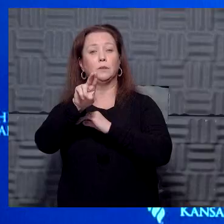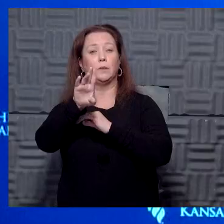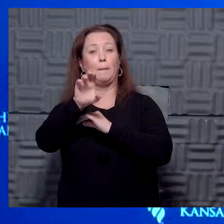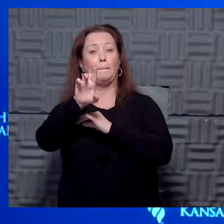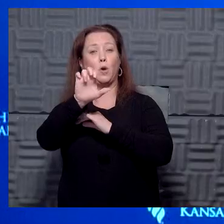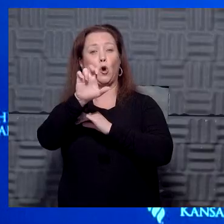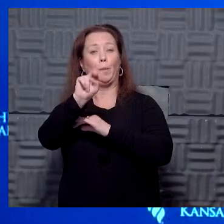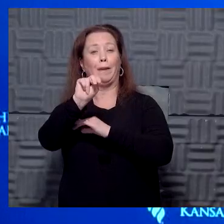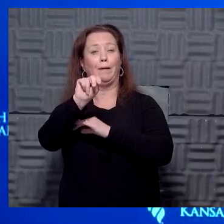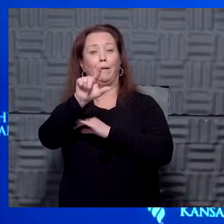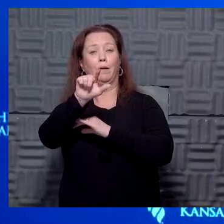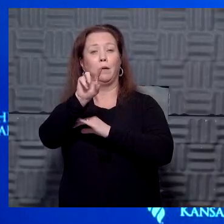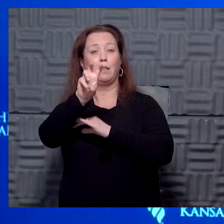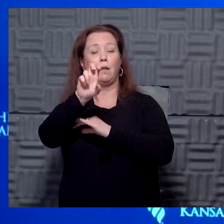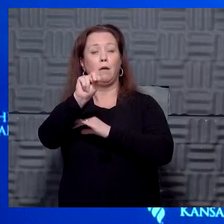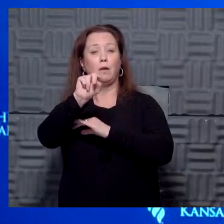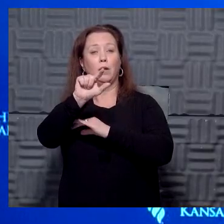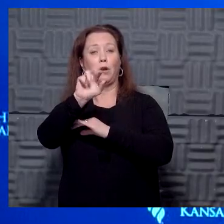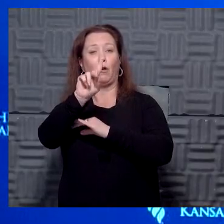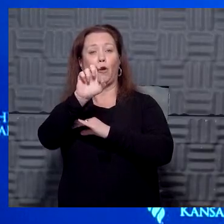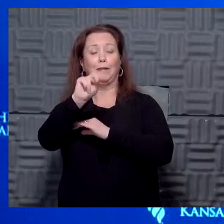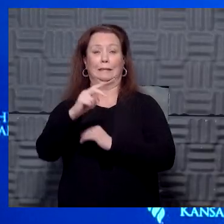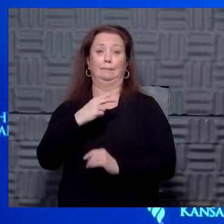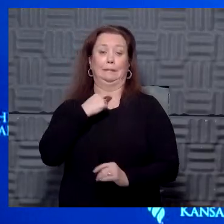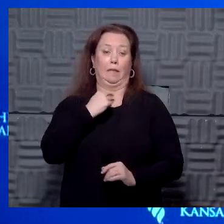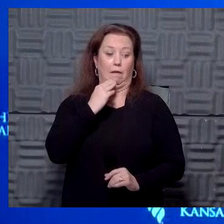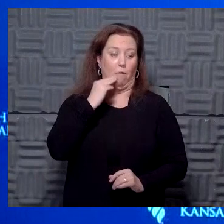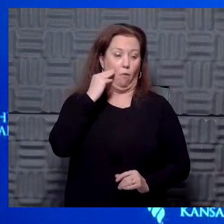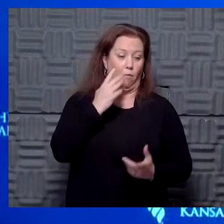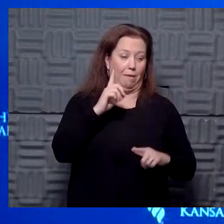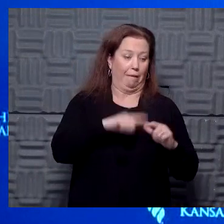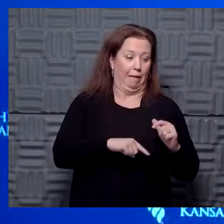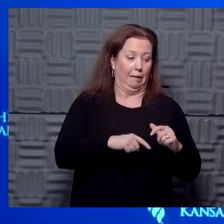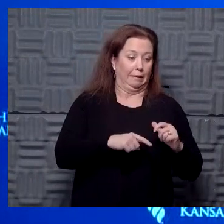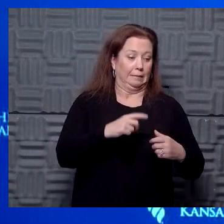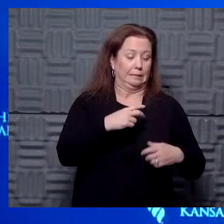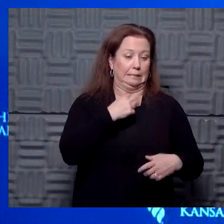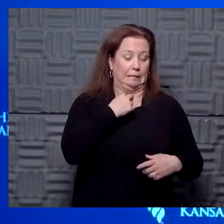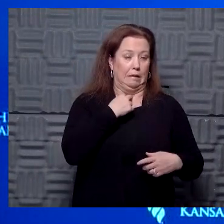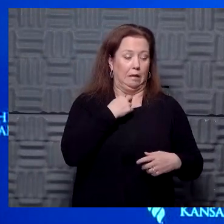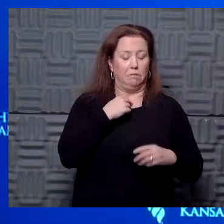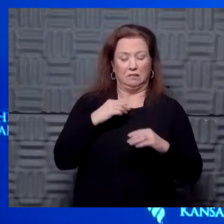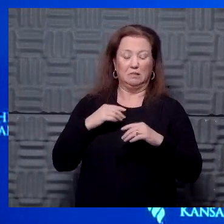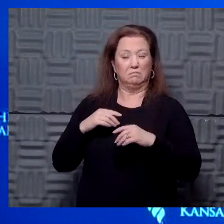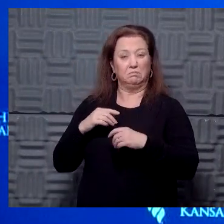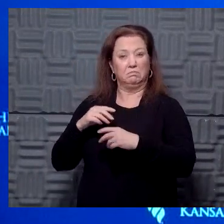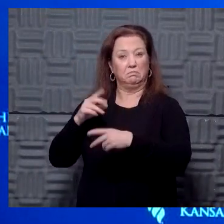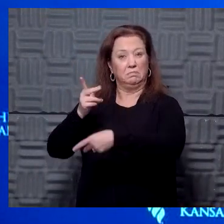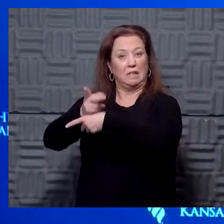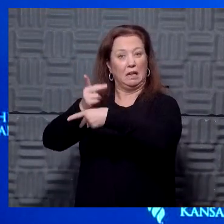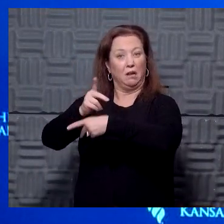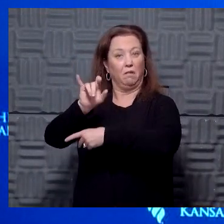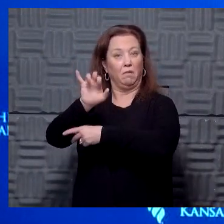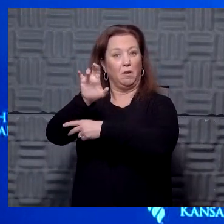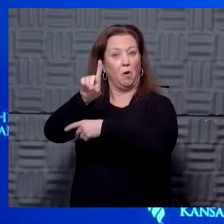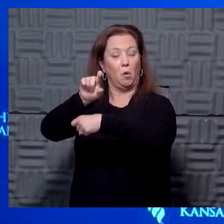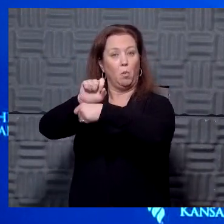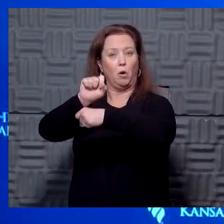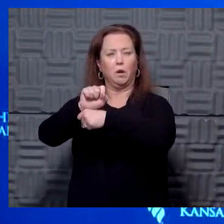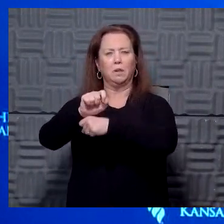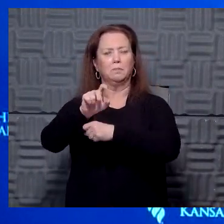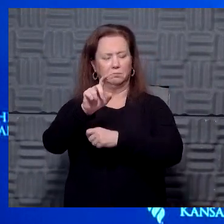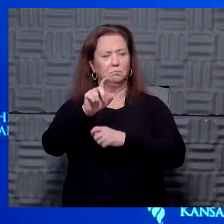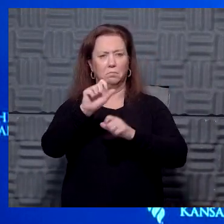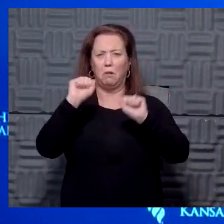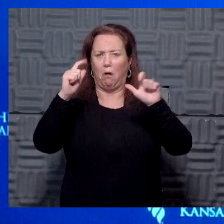because they're going to say, okay, I'm stuck at home, I can't do a lot, and so let's fix our yard up. So I think everybody in Kansas City had